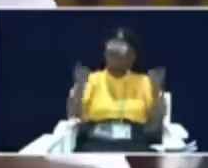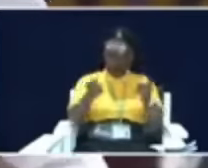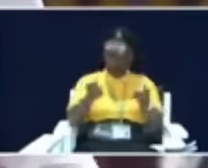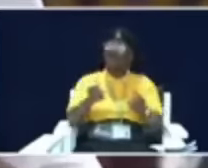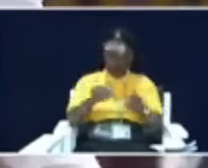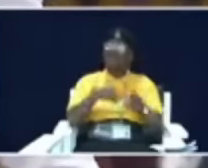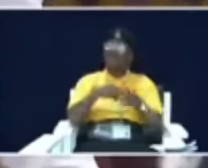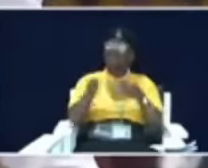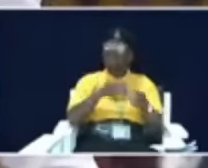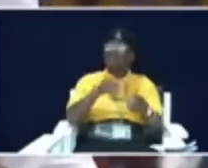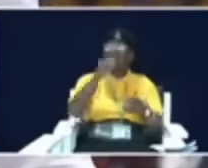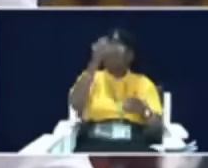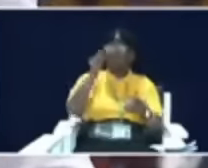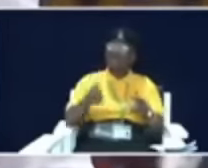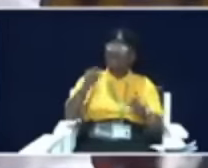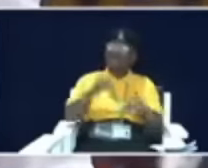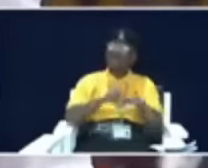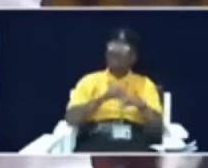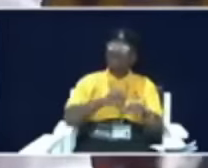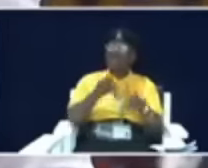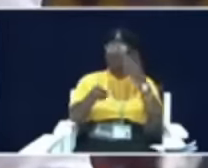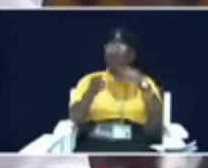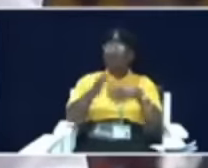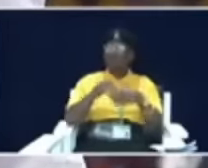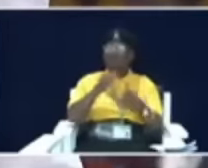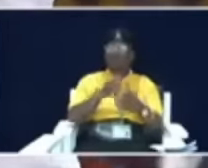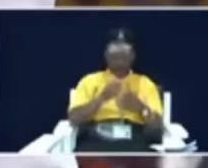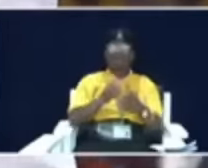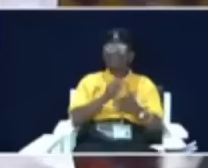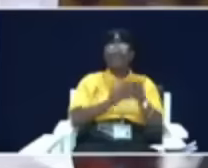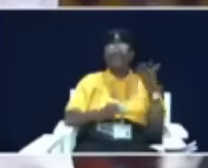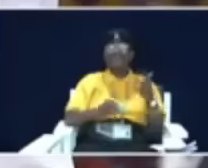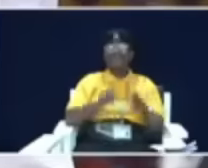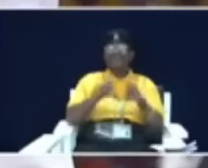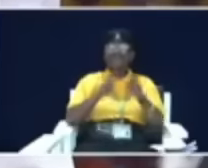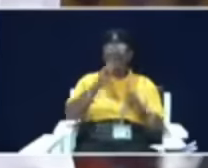I see that some people are already wondering, where did he go?